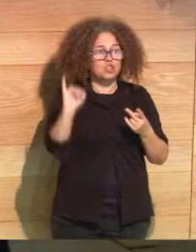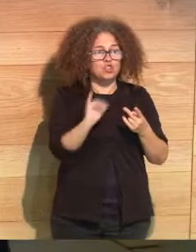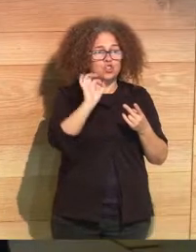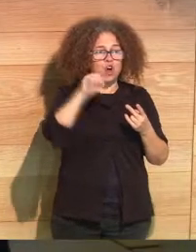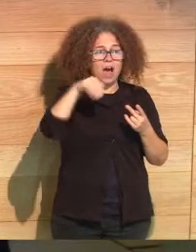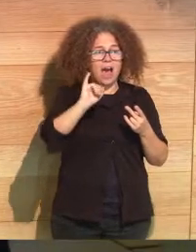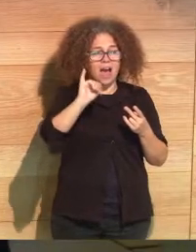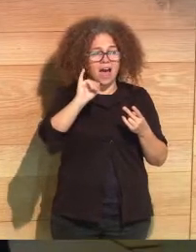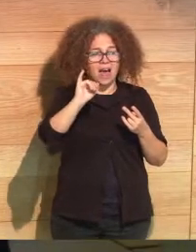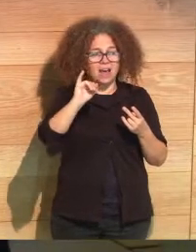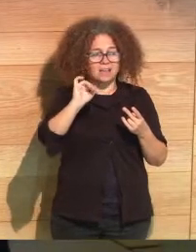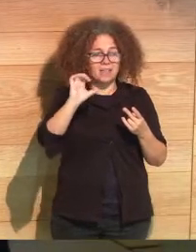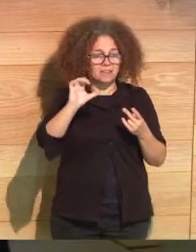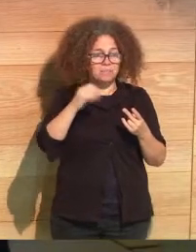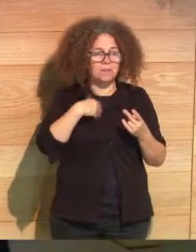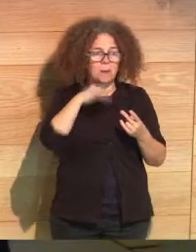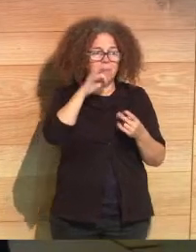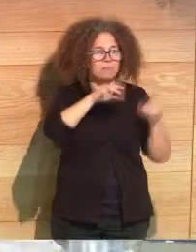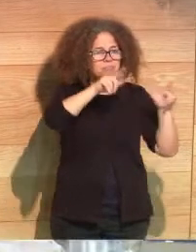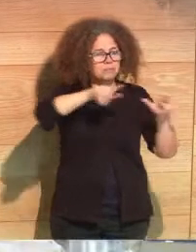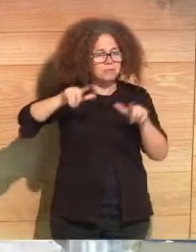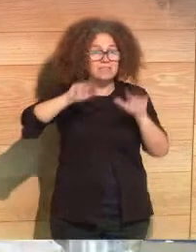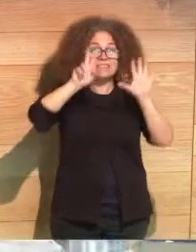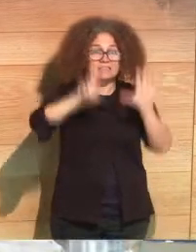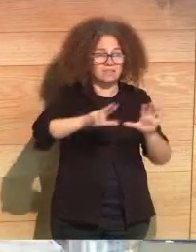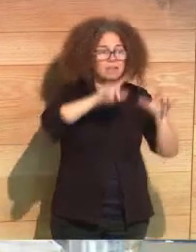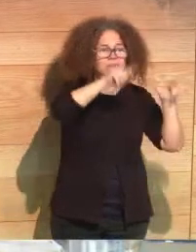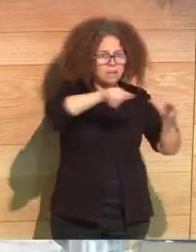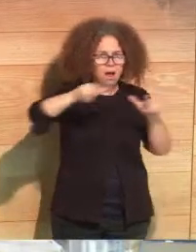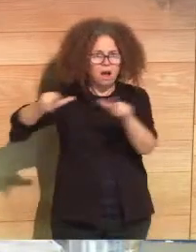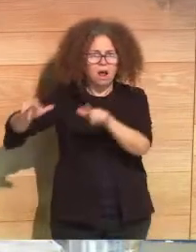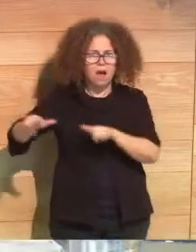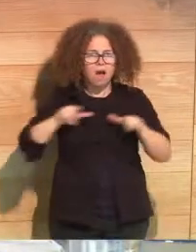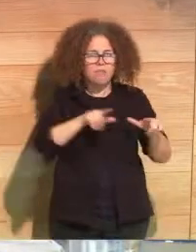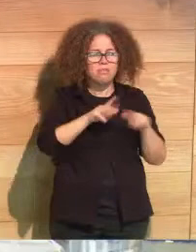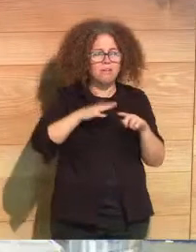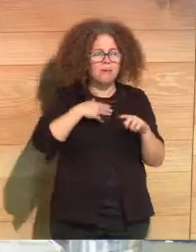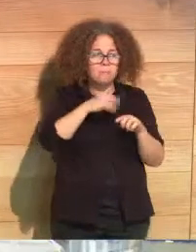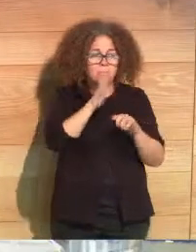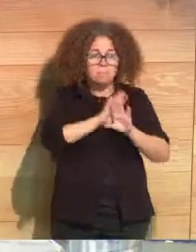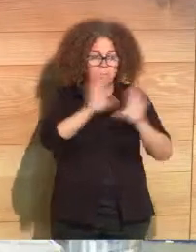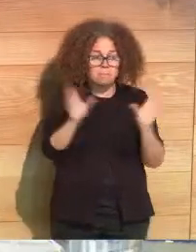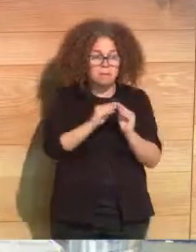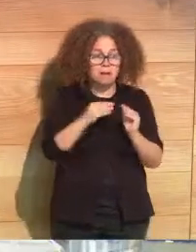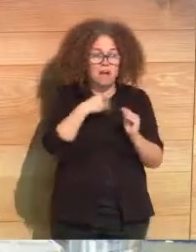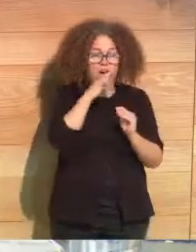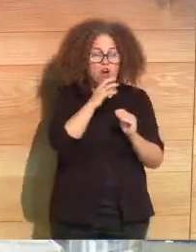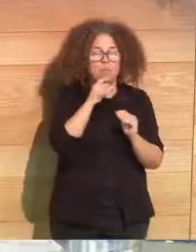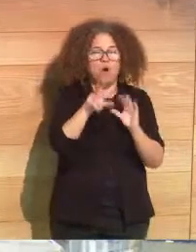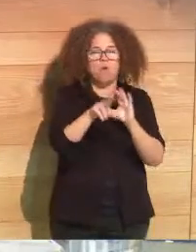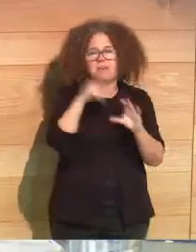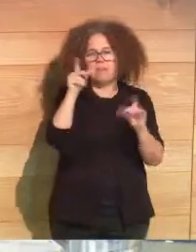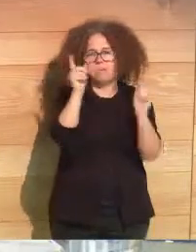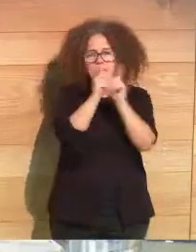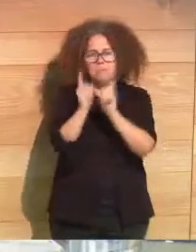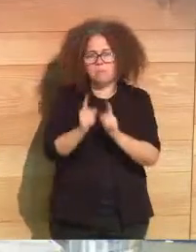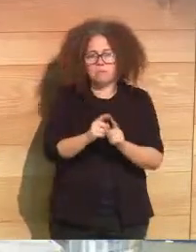continue with Joanie. The idea is to go through the 7 facilities that conform the